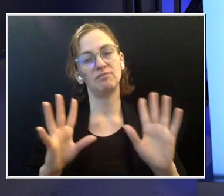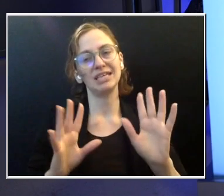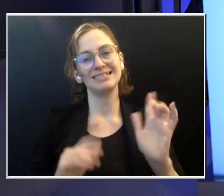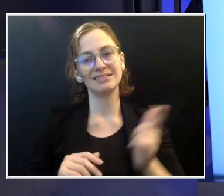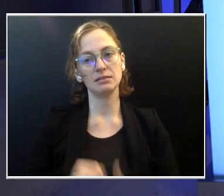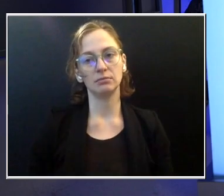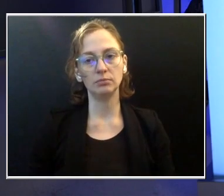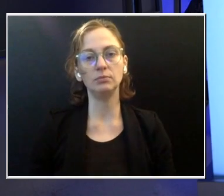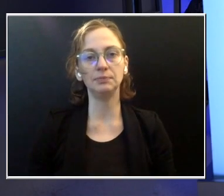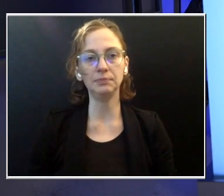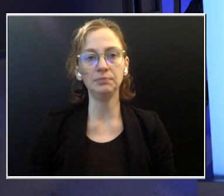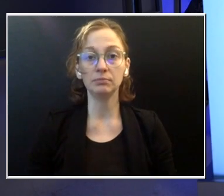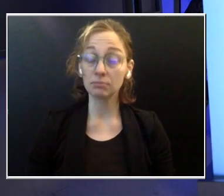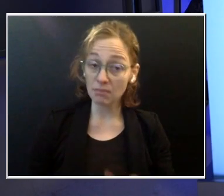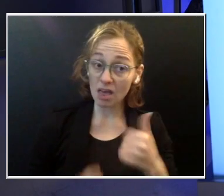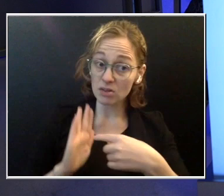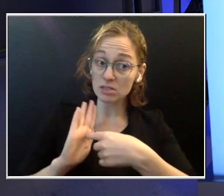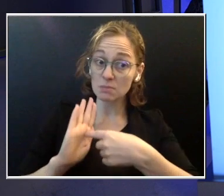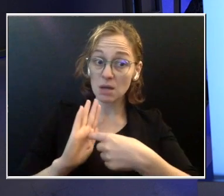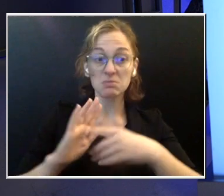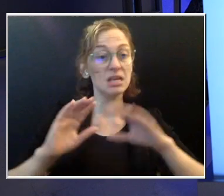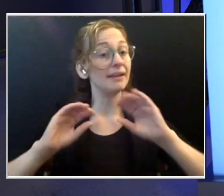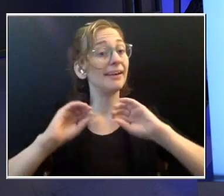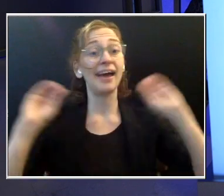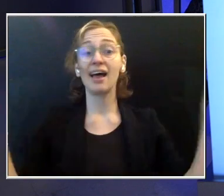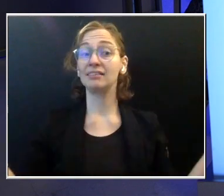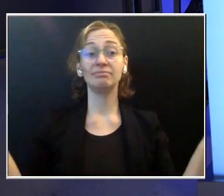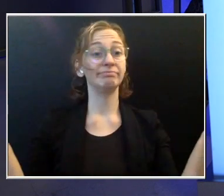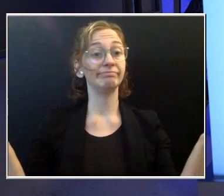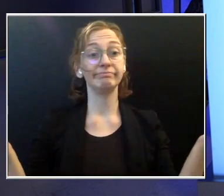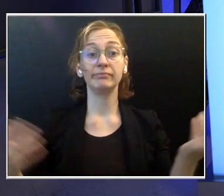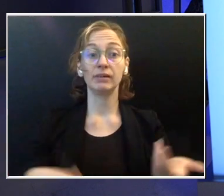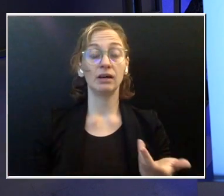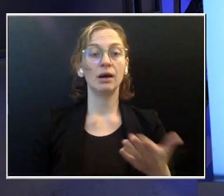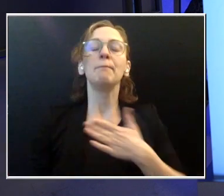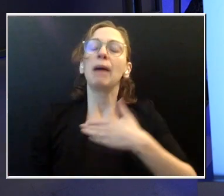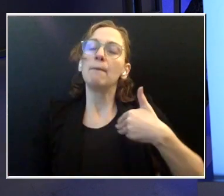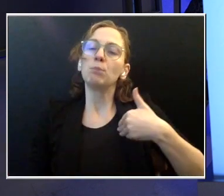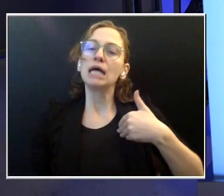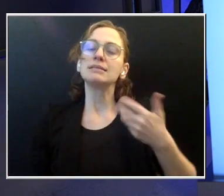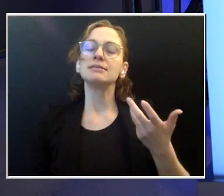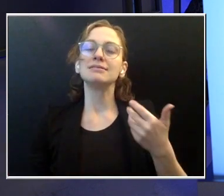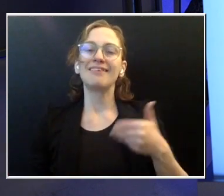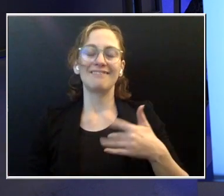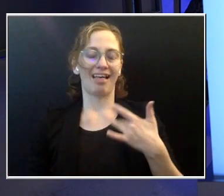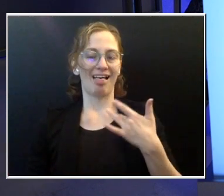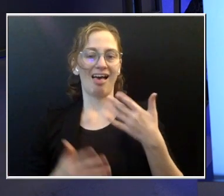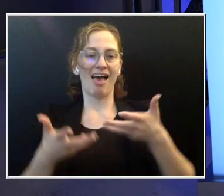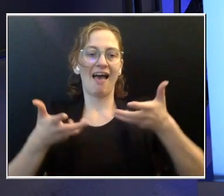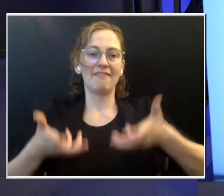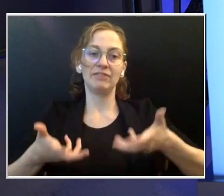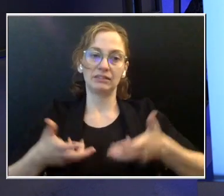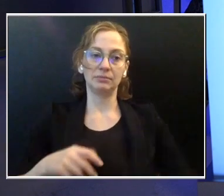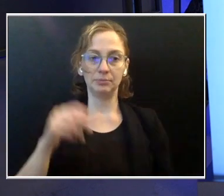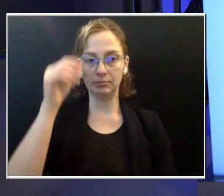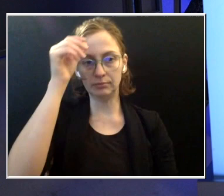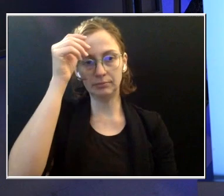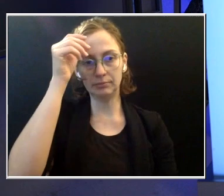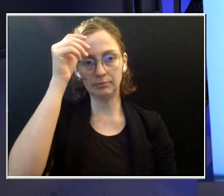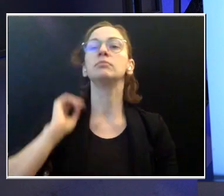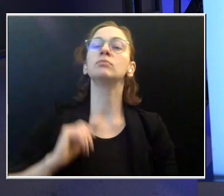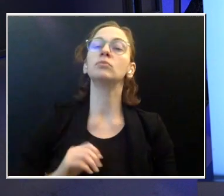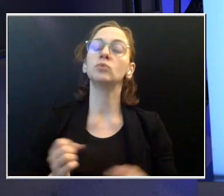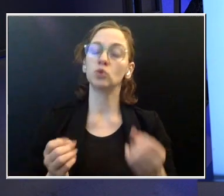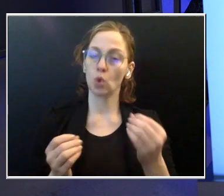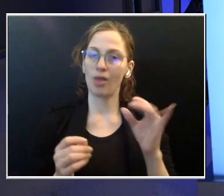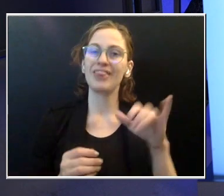you feeling? None. My breast was heavy. Gotcha. Okay, so this new cancer was an angiosarcoma. Dr. Stecklein, in Claudia's